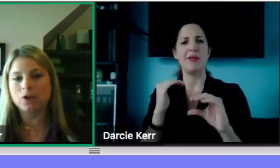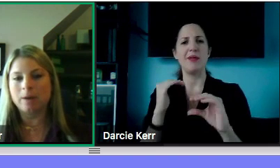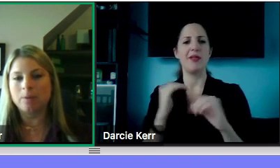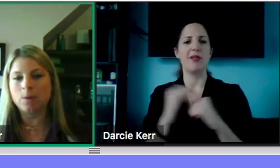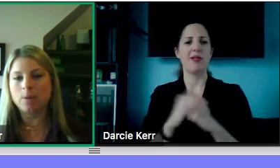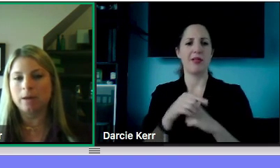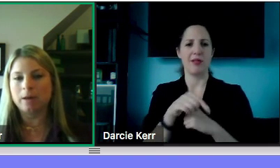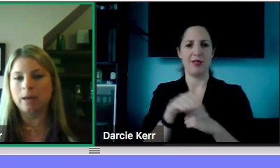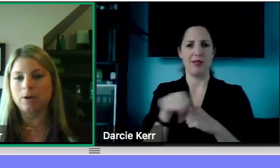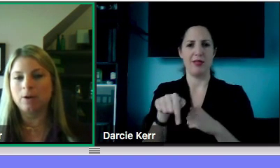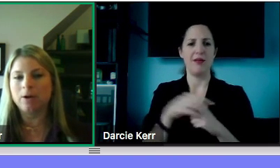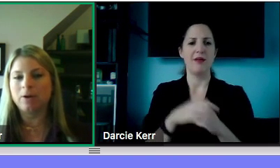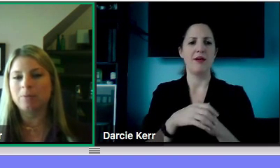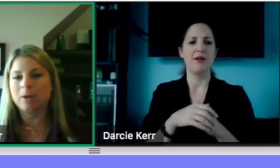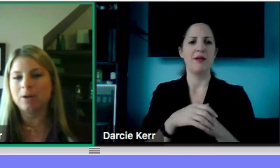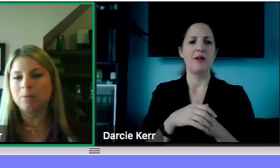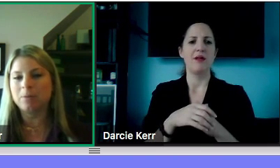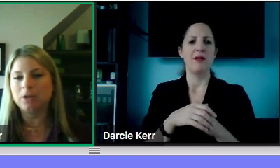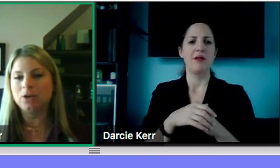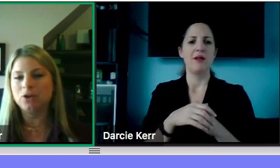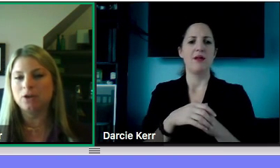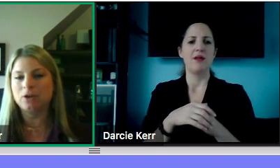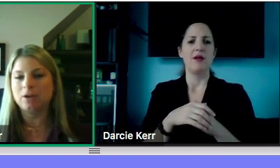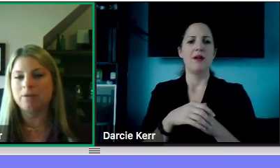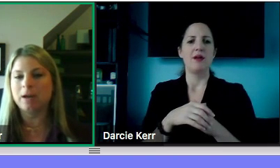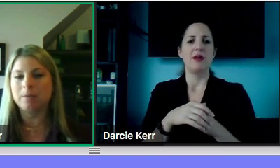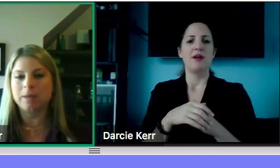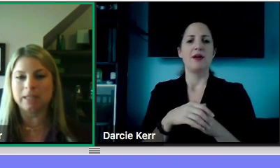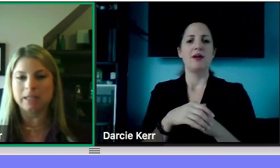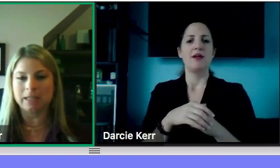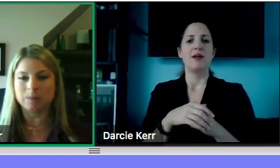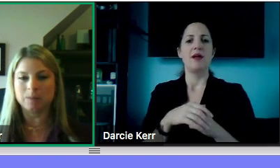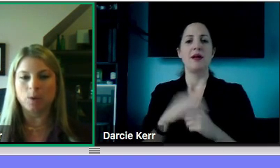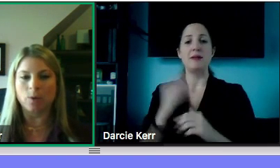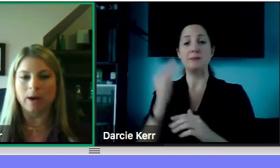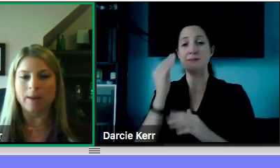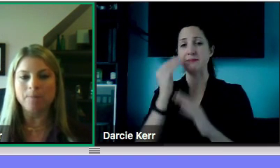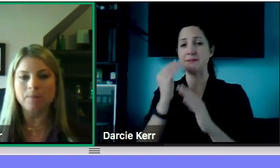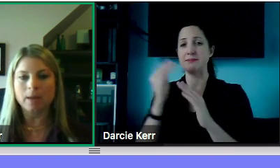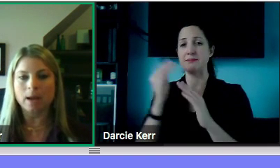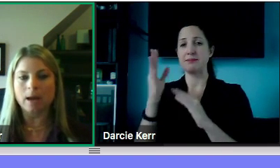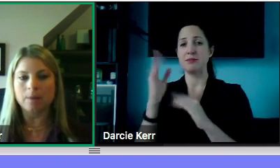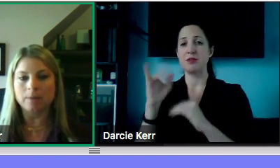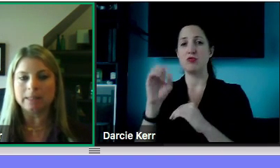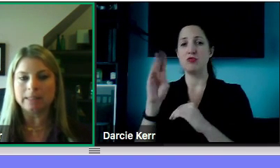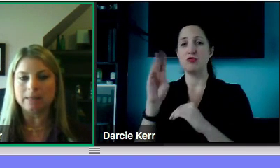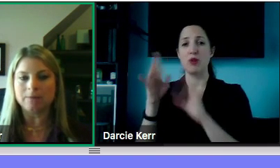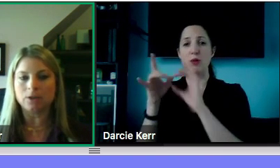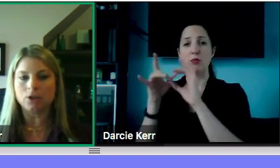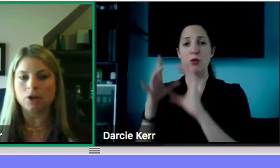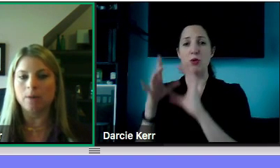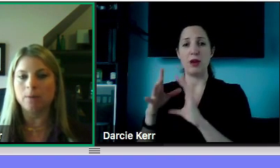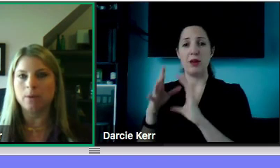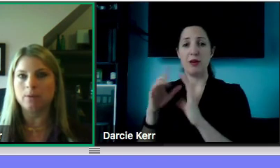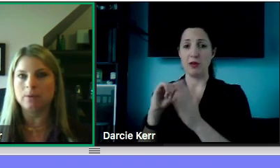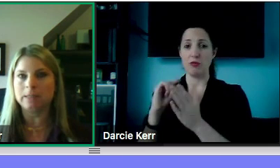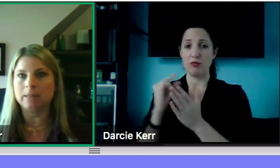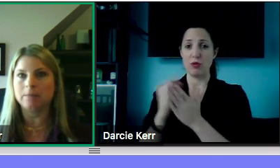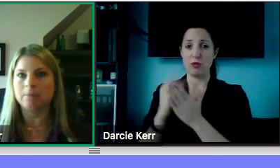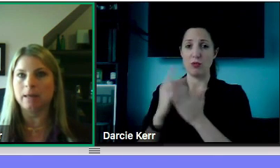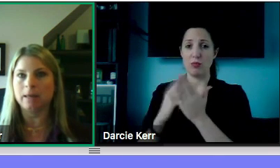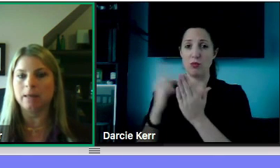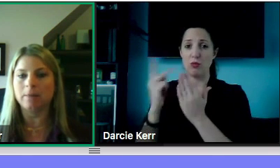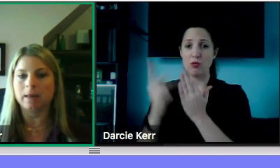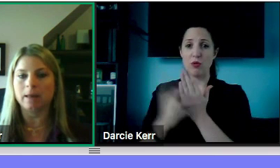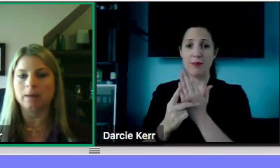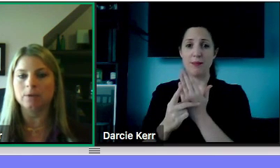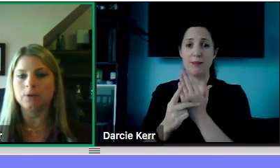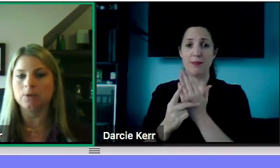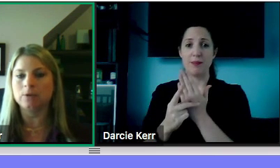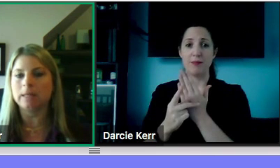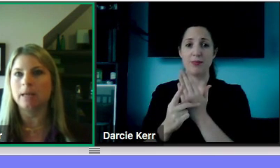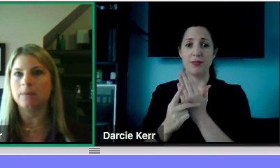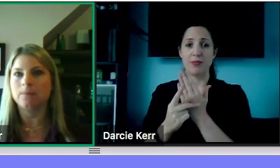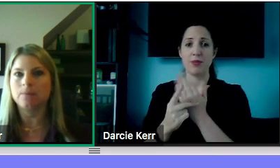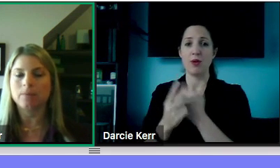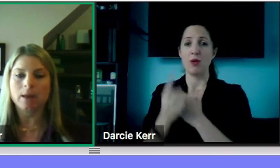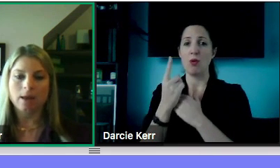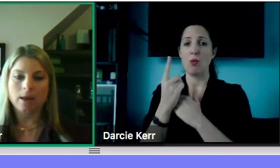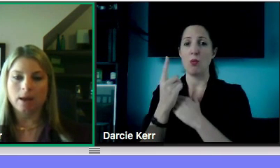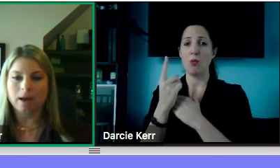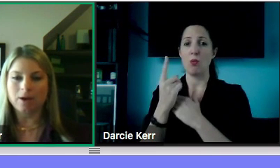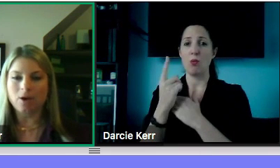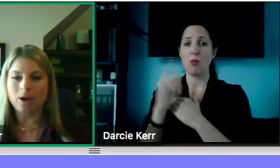notifying a job coordinator of my completion of IBDE's program, I received a job posting by email